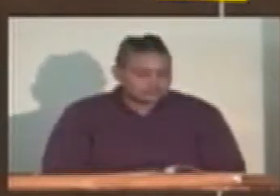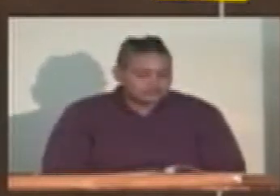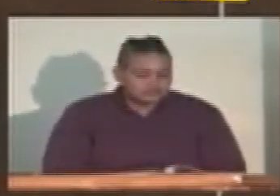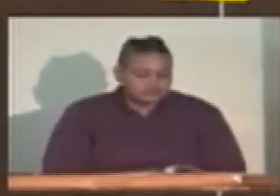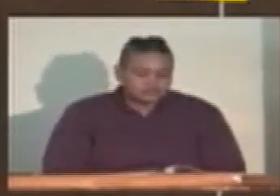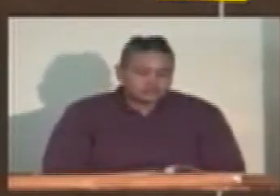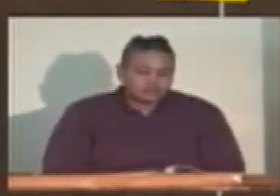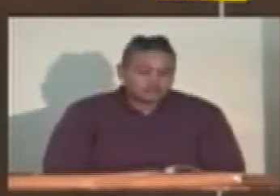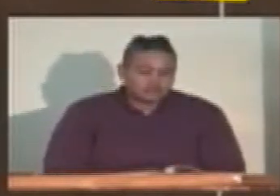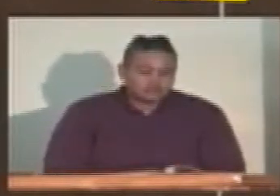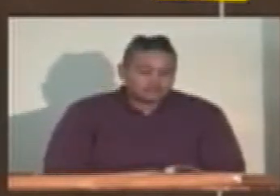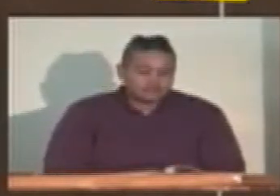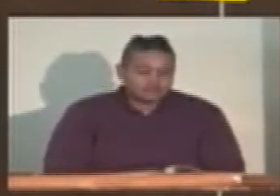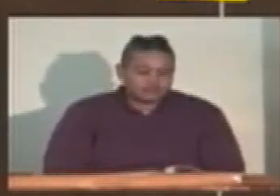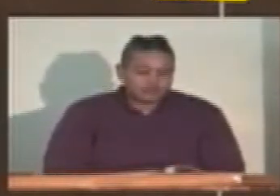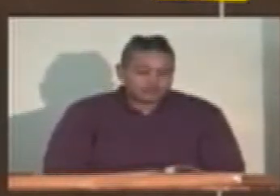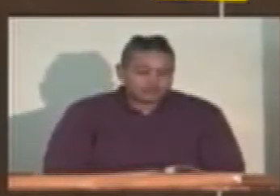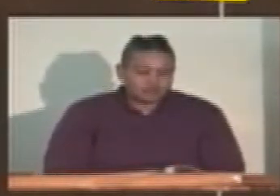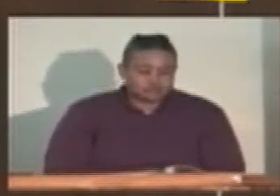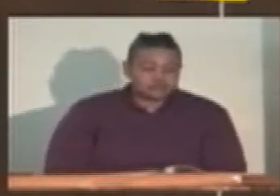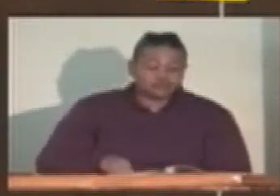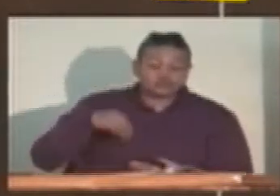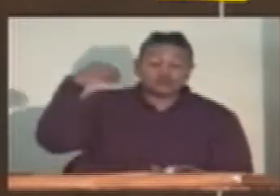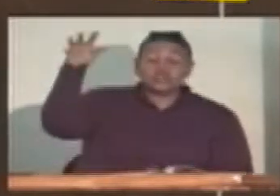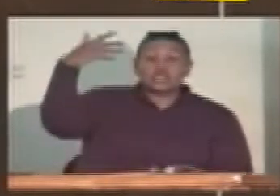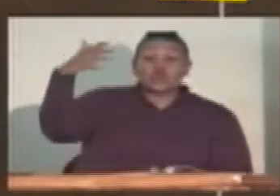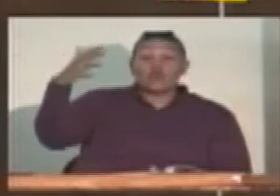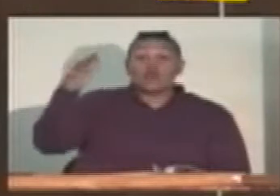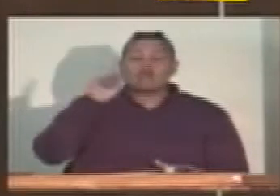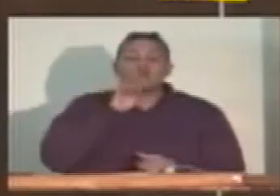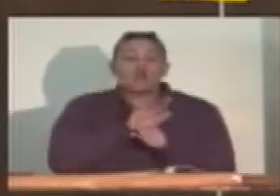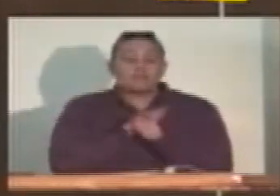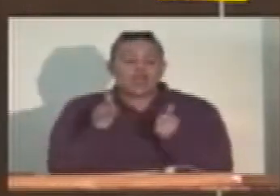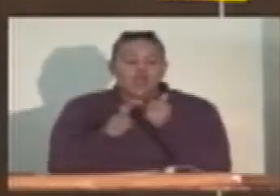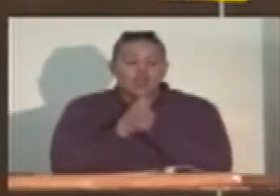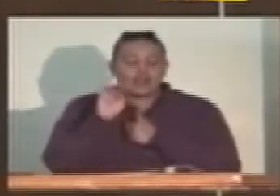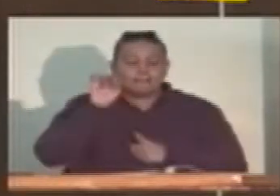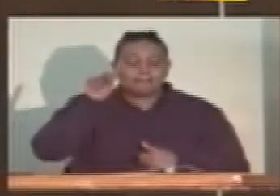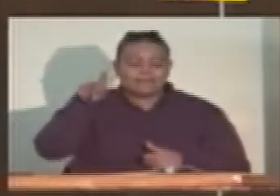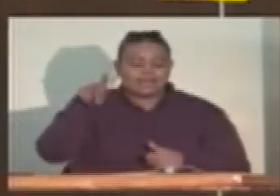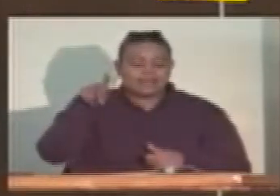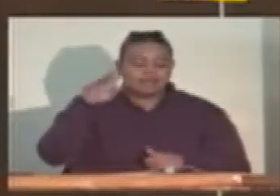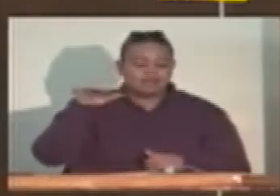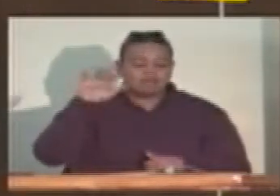Outside, what has already been committed under the MIDP,